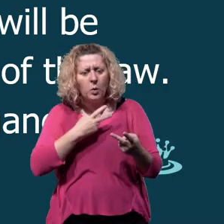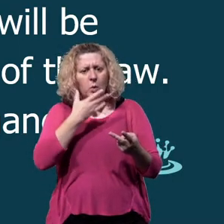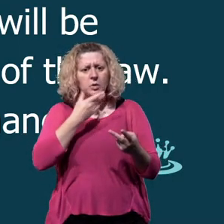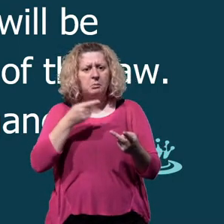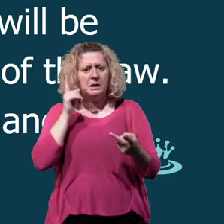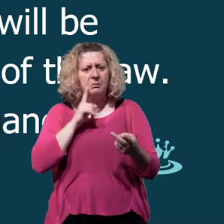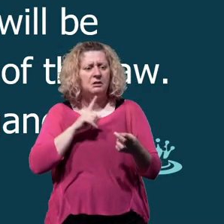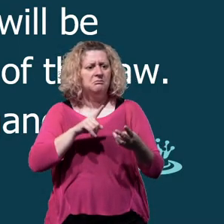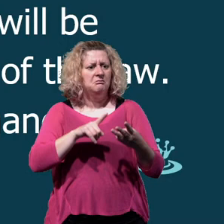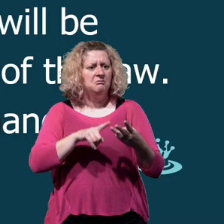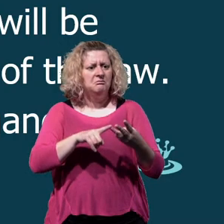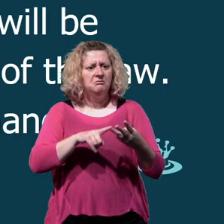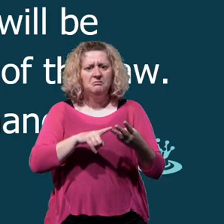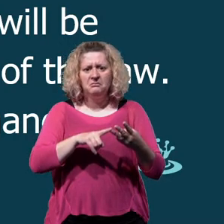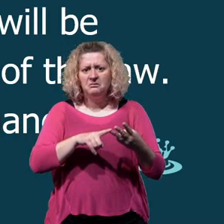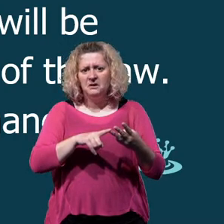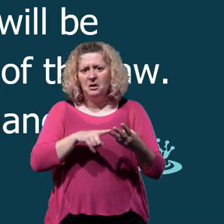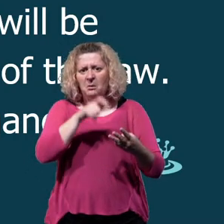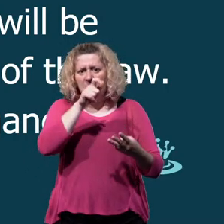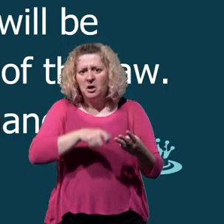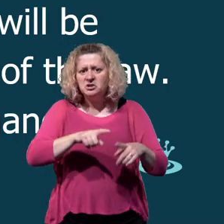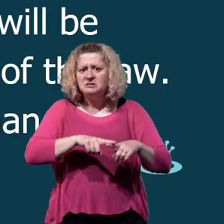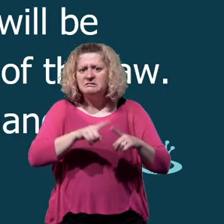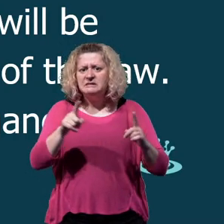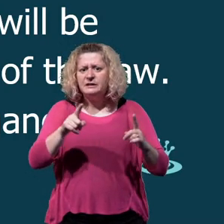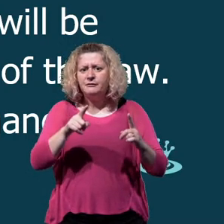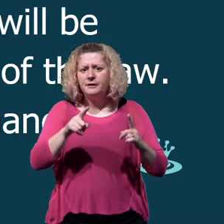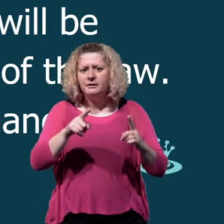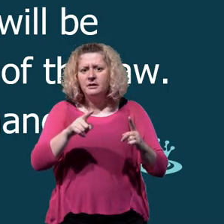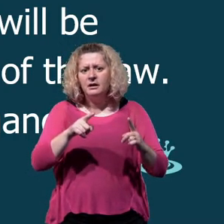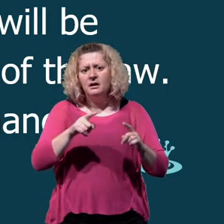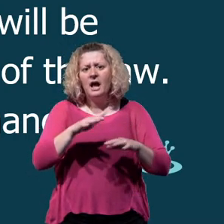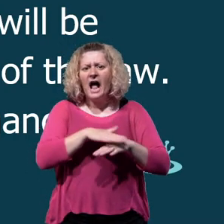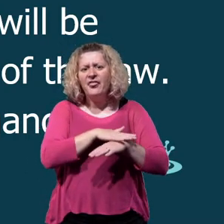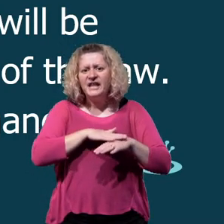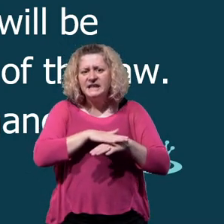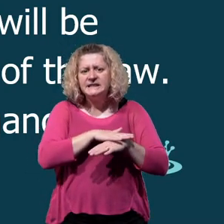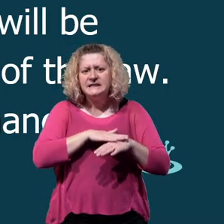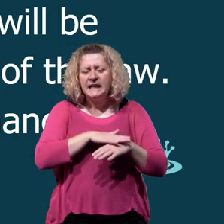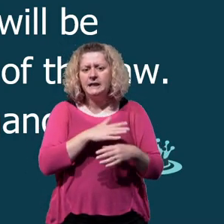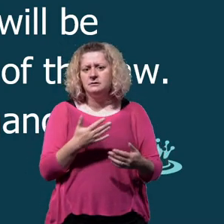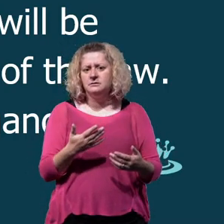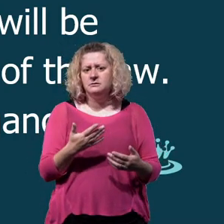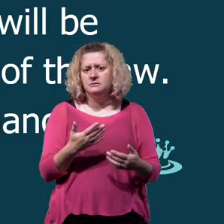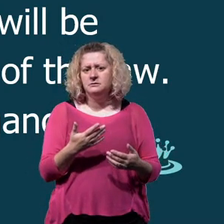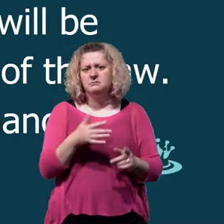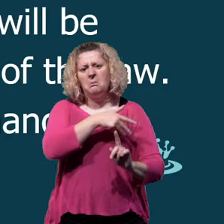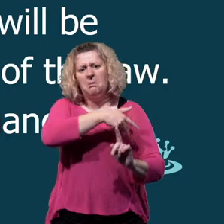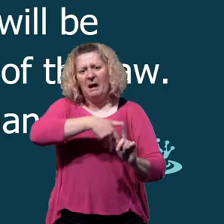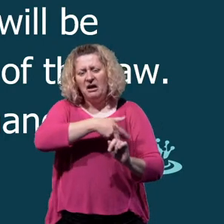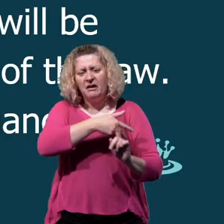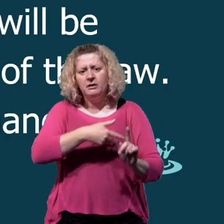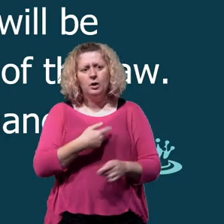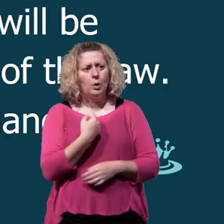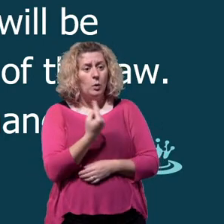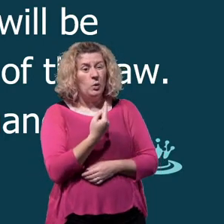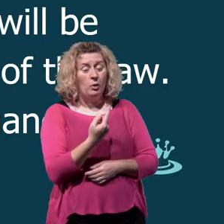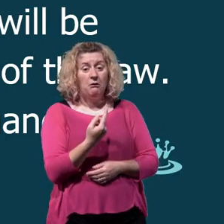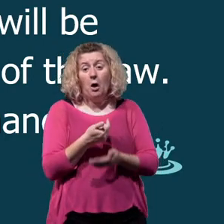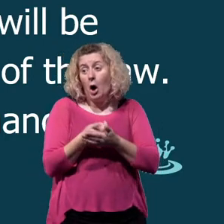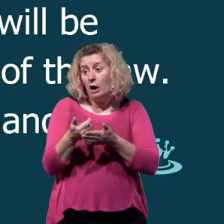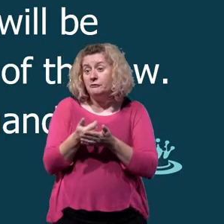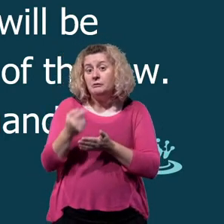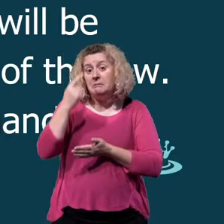your file of facts in terms of addresses and names? What constituency? So often it is the elderly, I think, but I've got